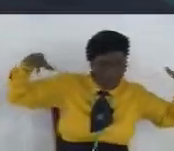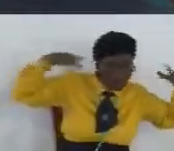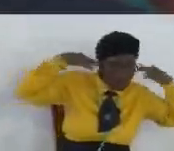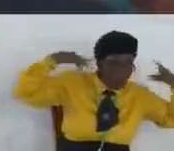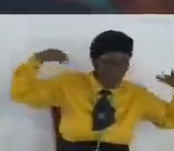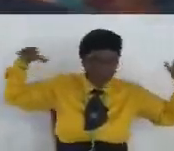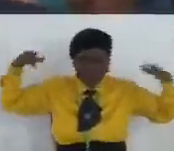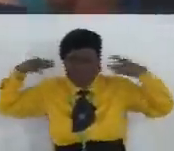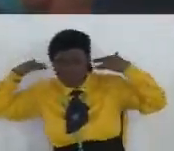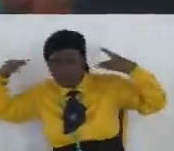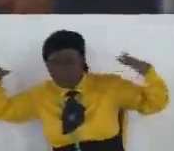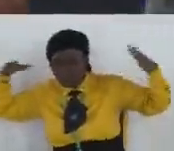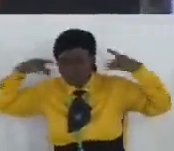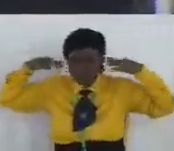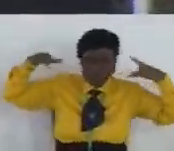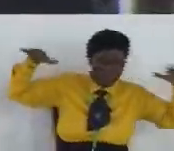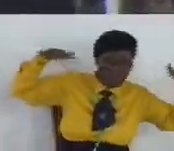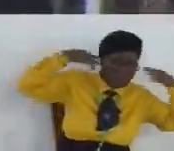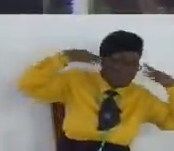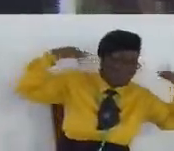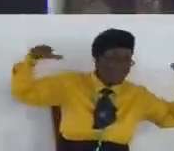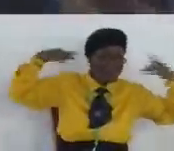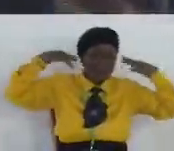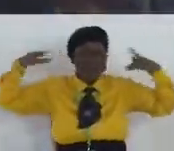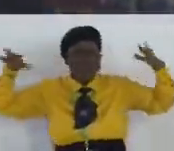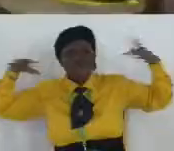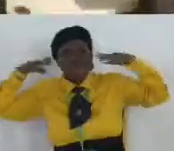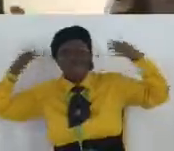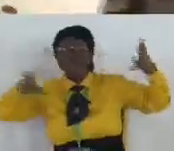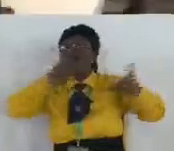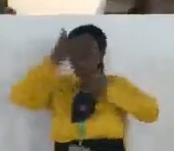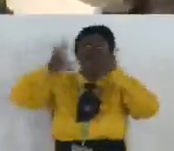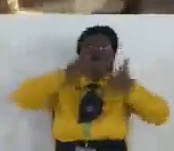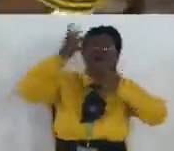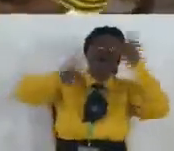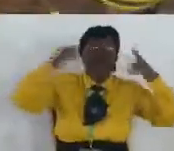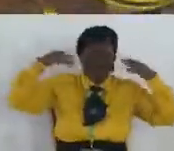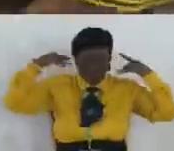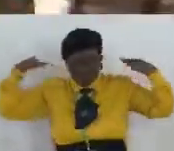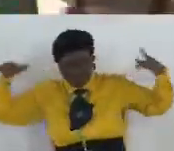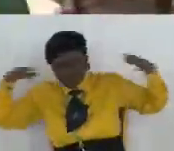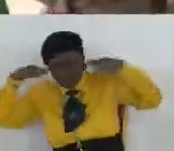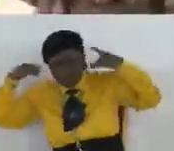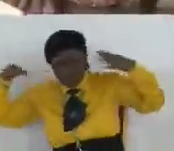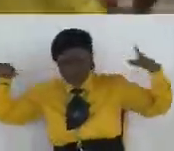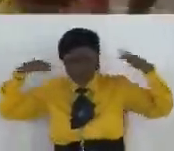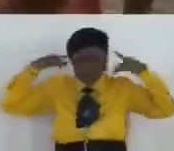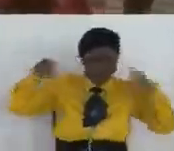Thank you.